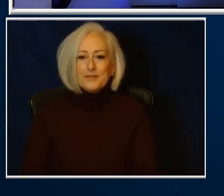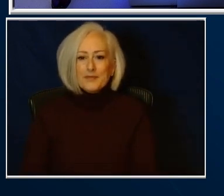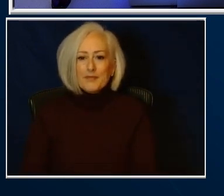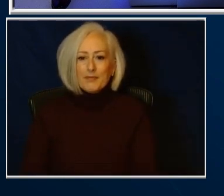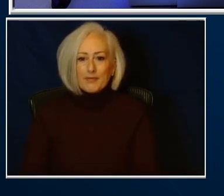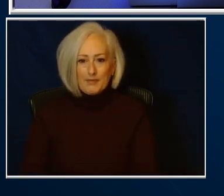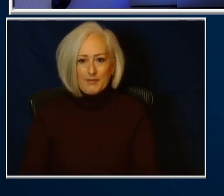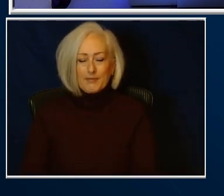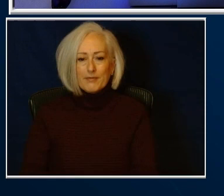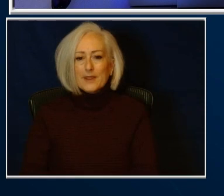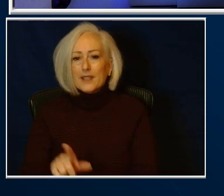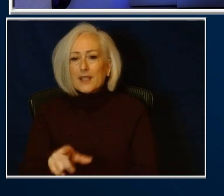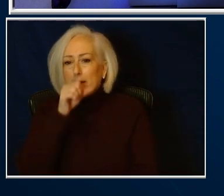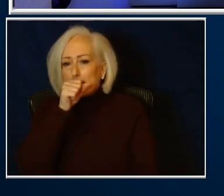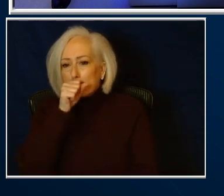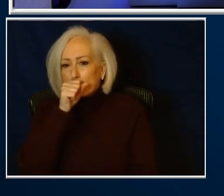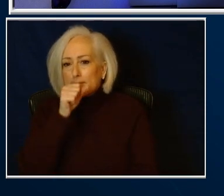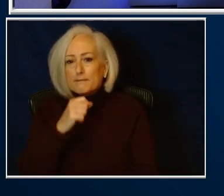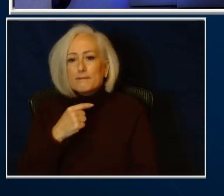You may be muted, Cheryl.